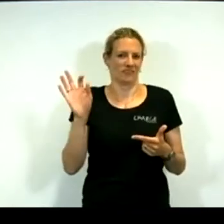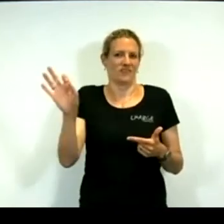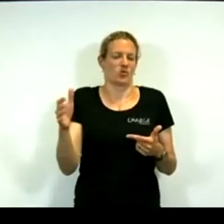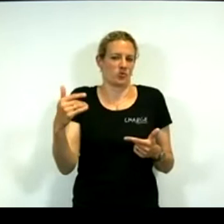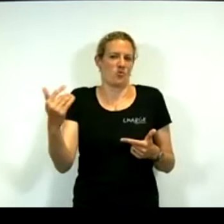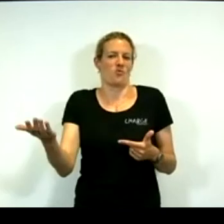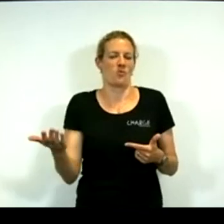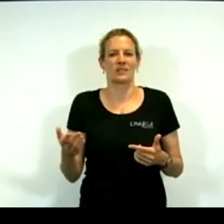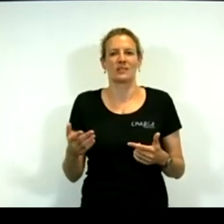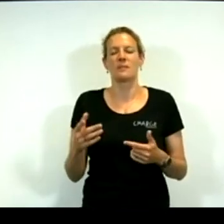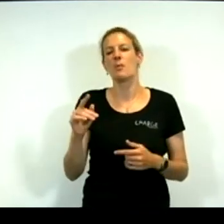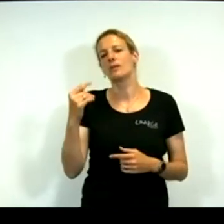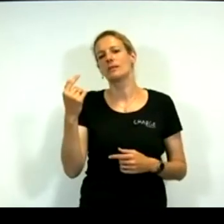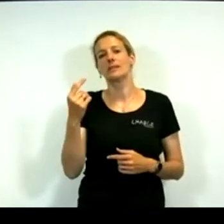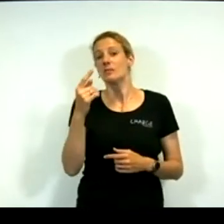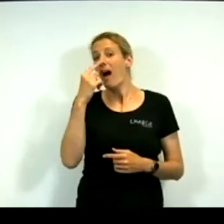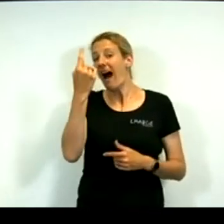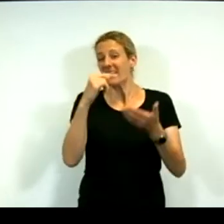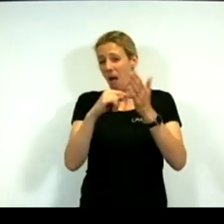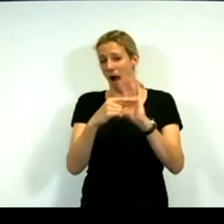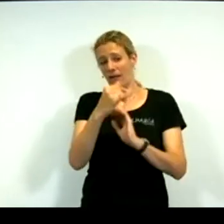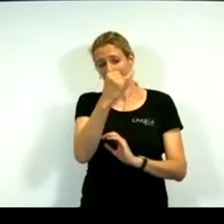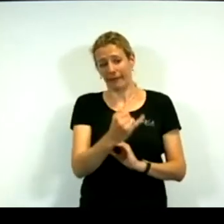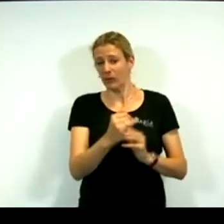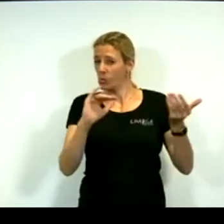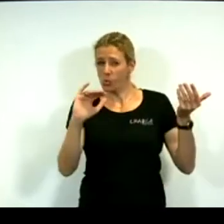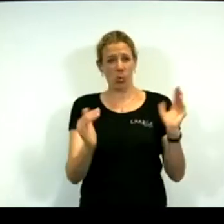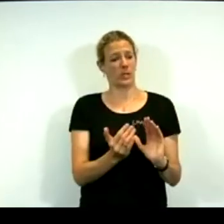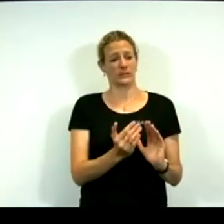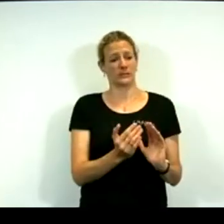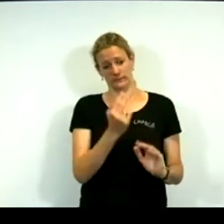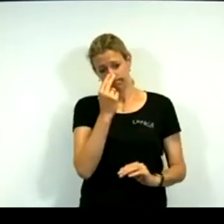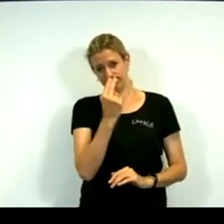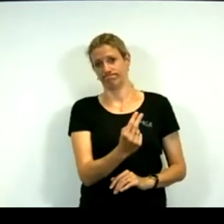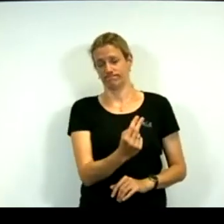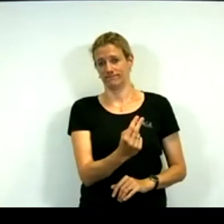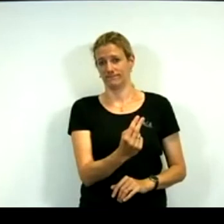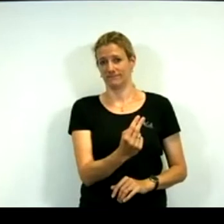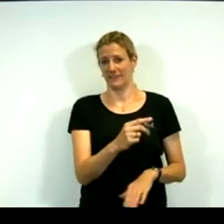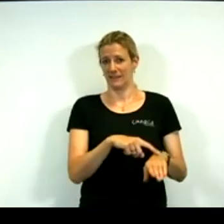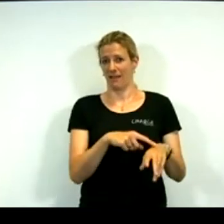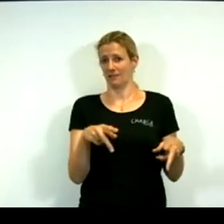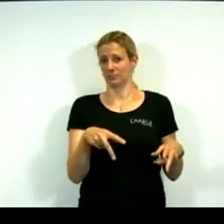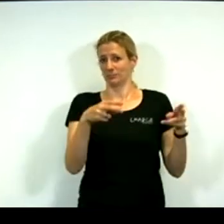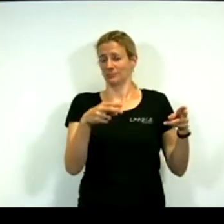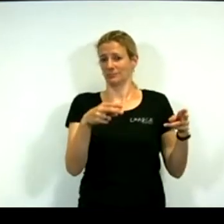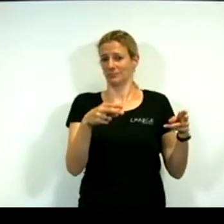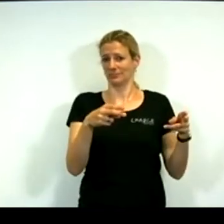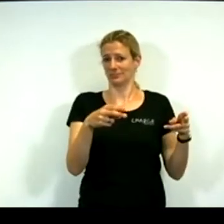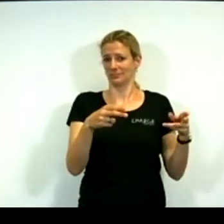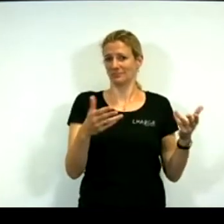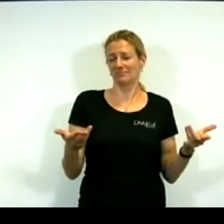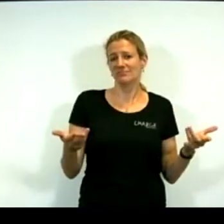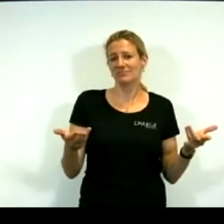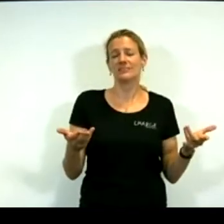that little bit of time when they're with them. So it's usually not the best time to see the